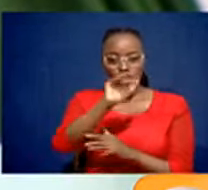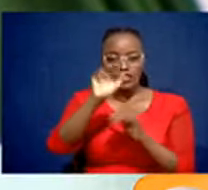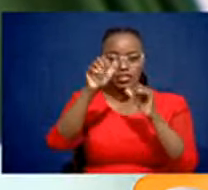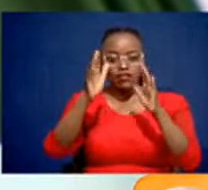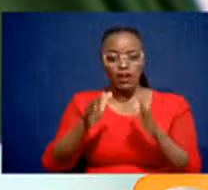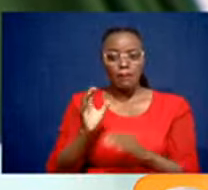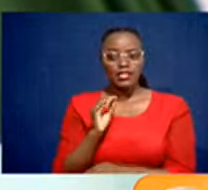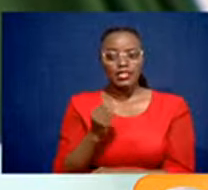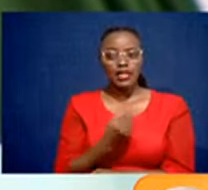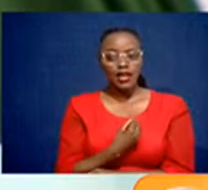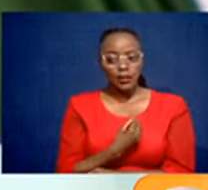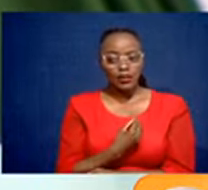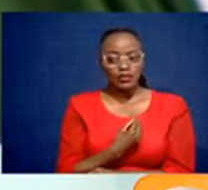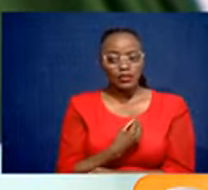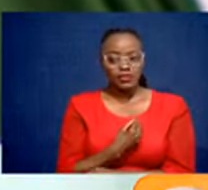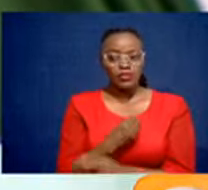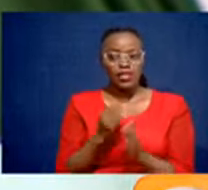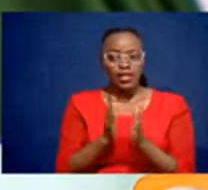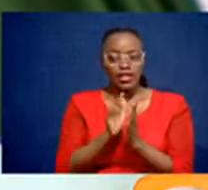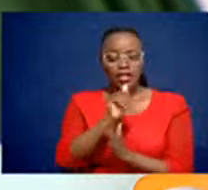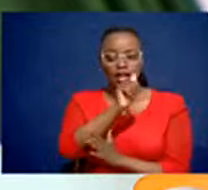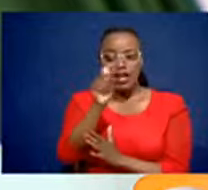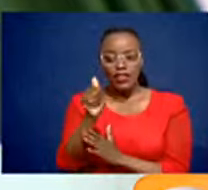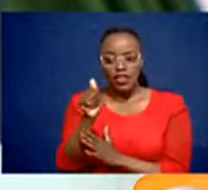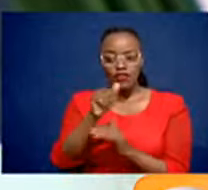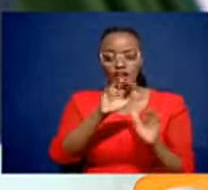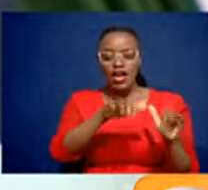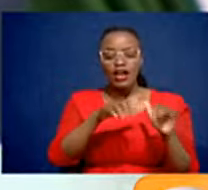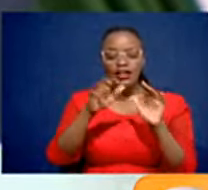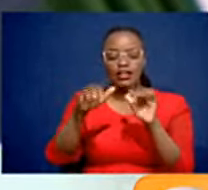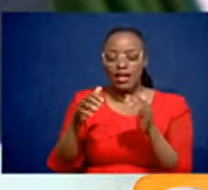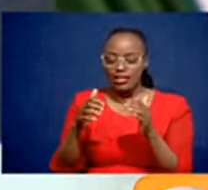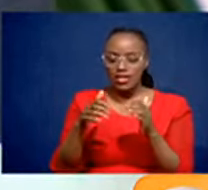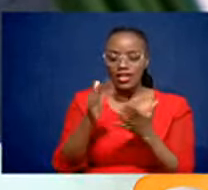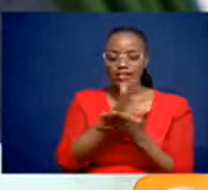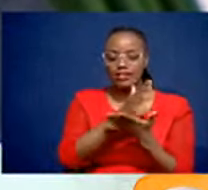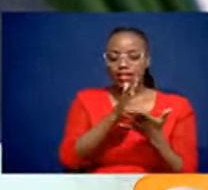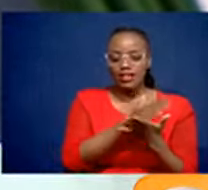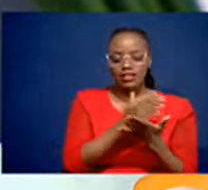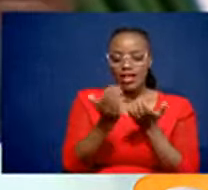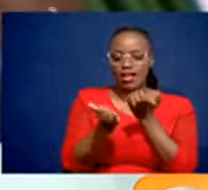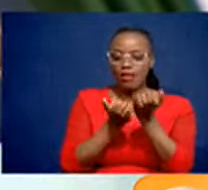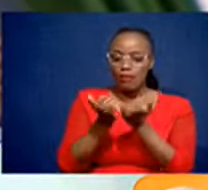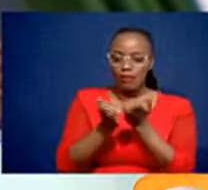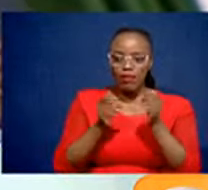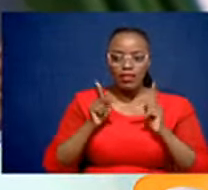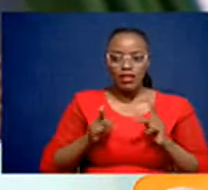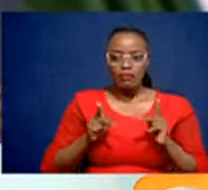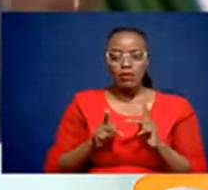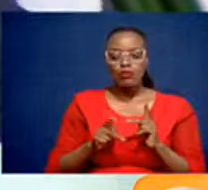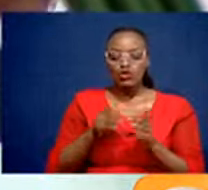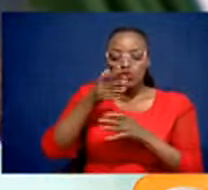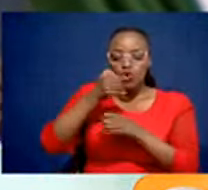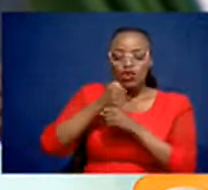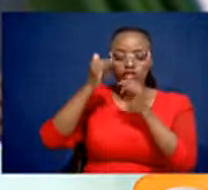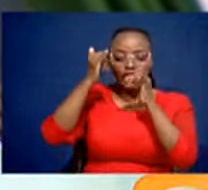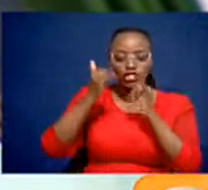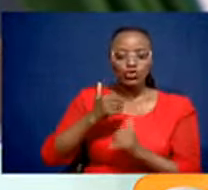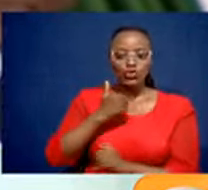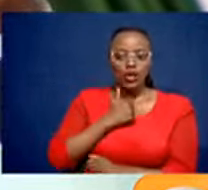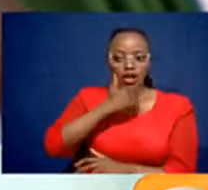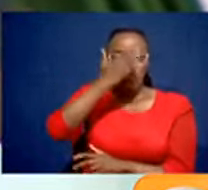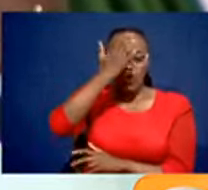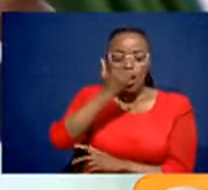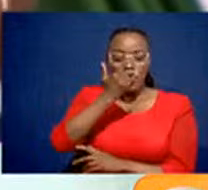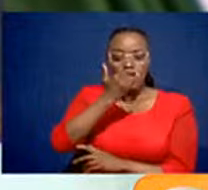farmers and other agriculture sector entrepreneurs to work with renewed confidence, with the assurance